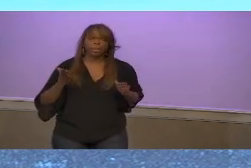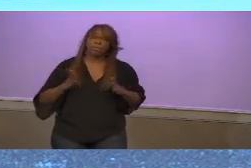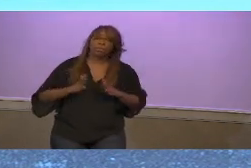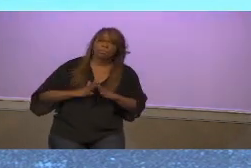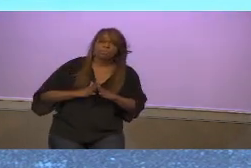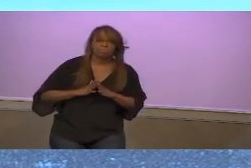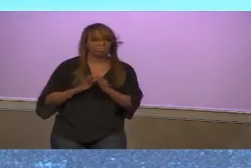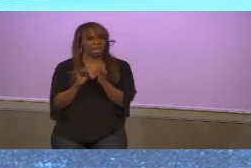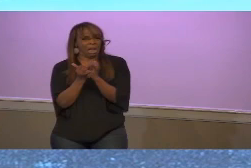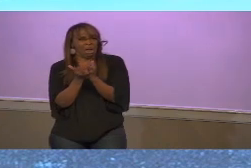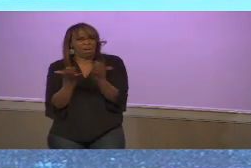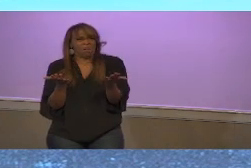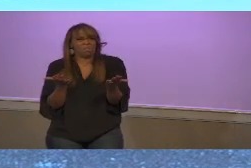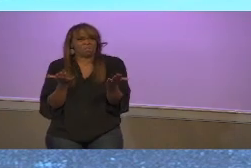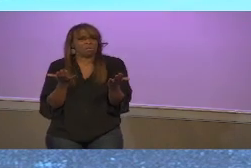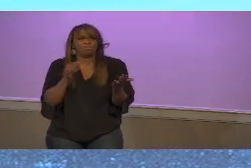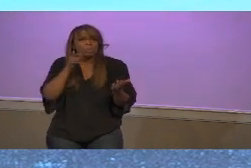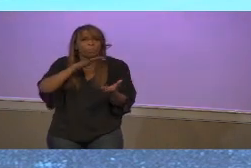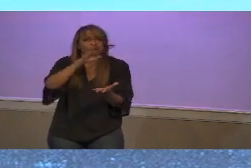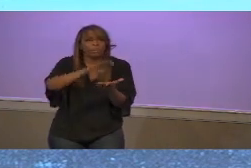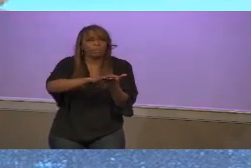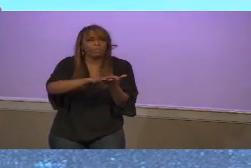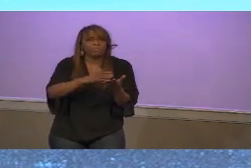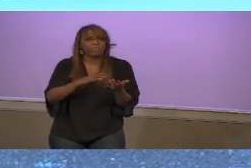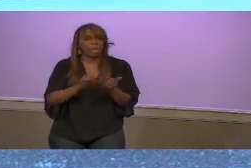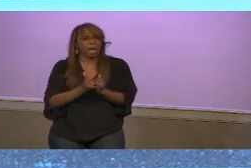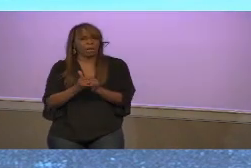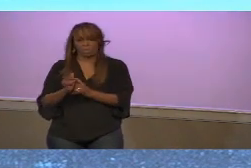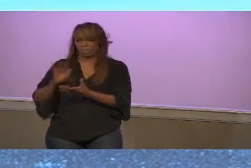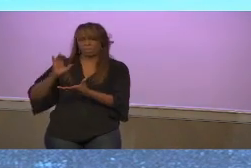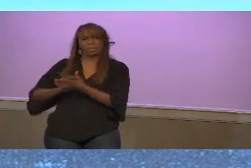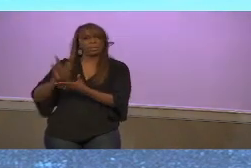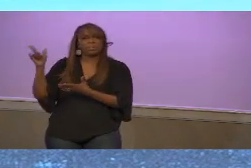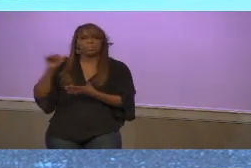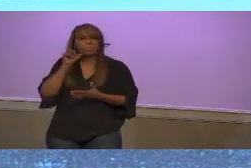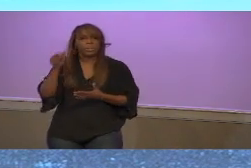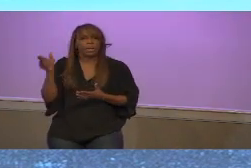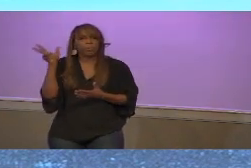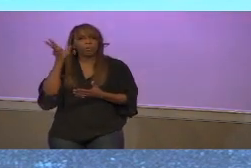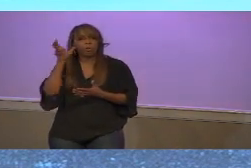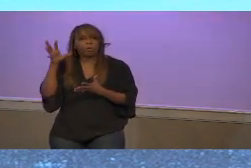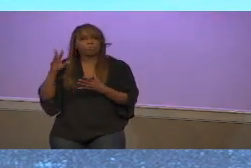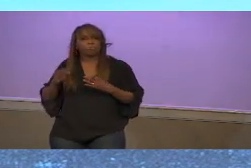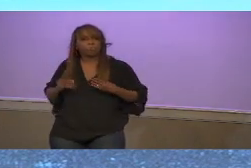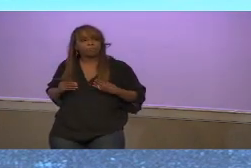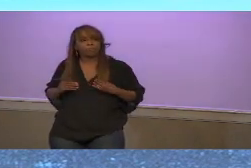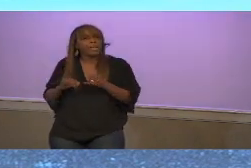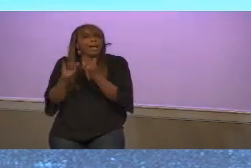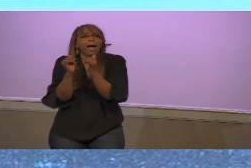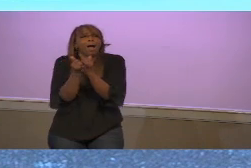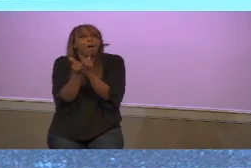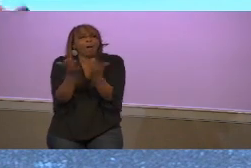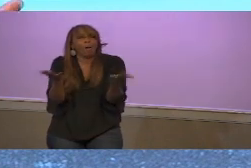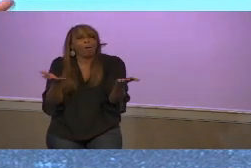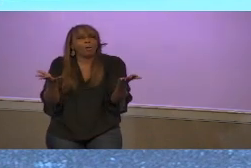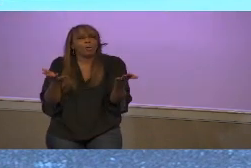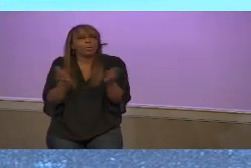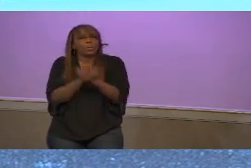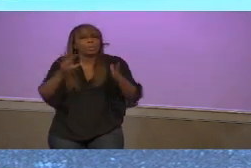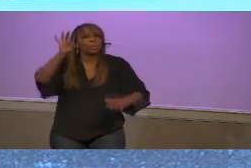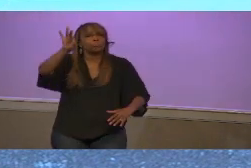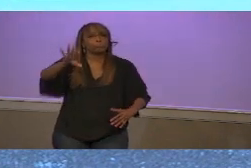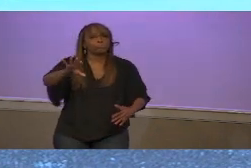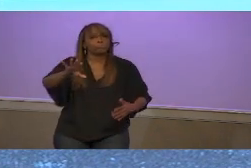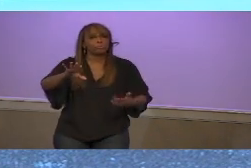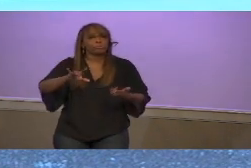How shall we call upon him in whom we've not believed? And how shall we believe in him whom we've not heard? How shall they hear without a preacher? How